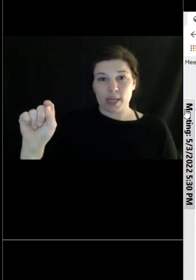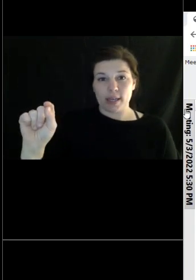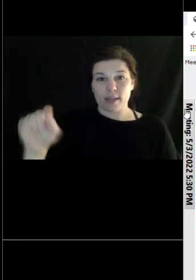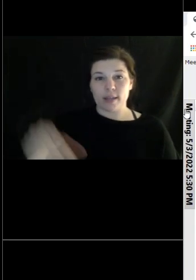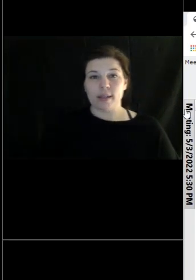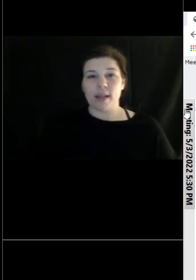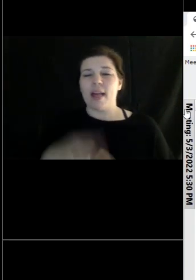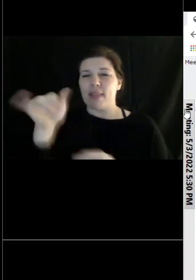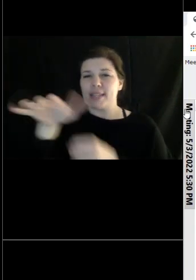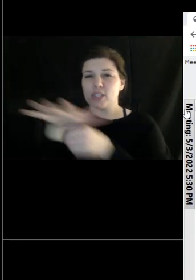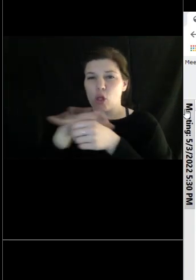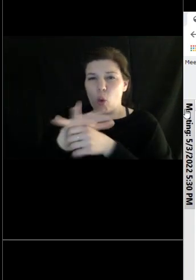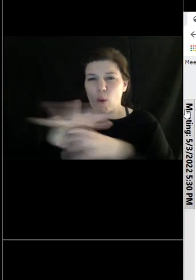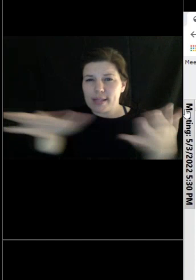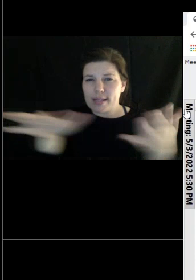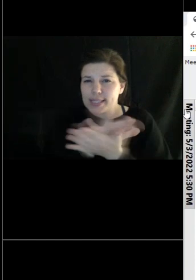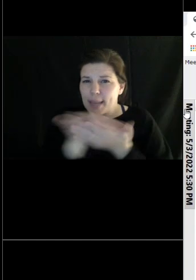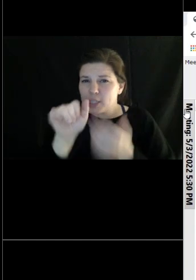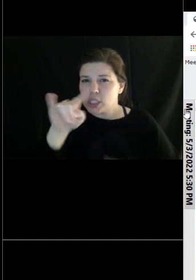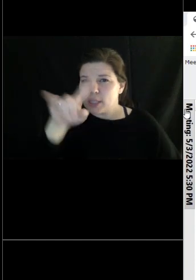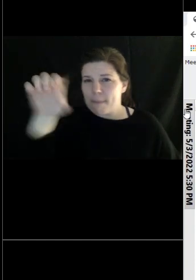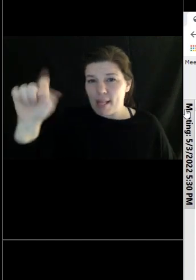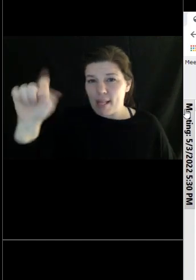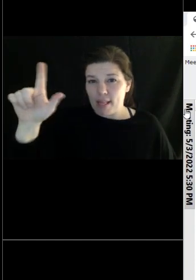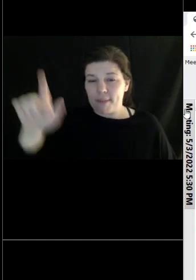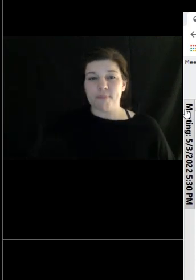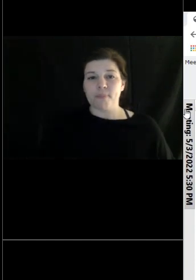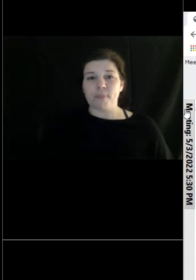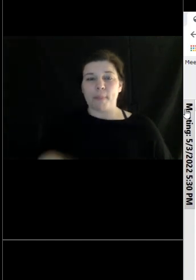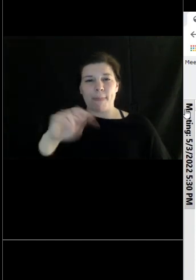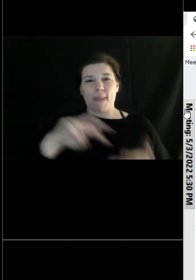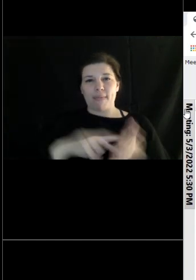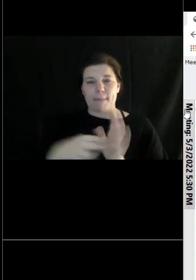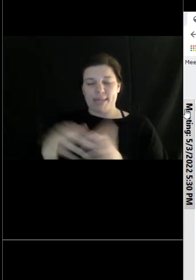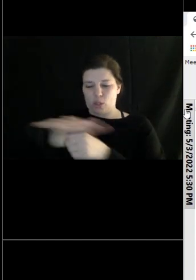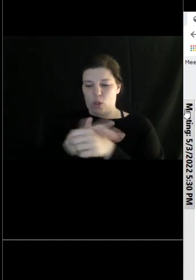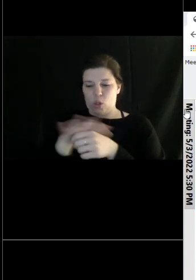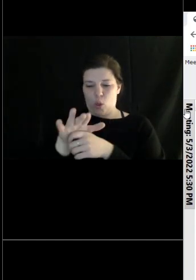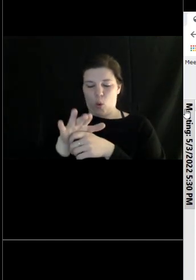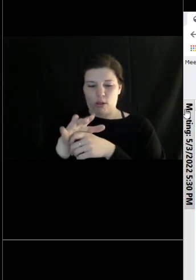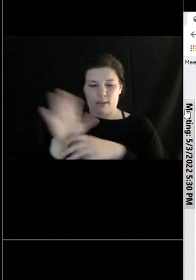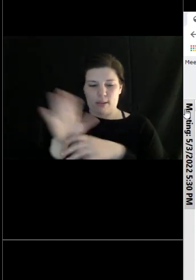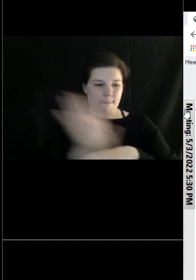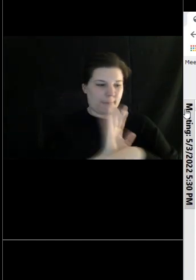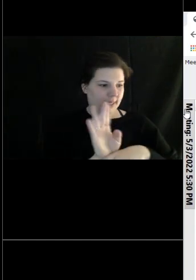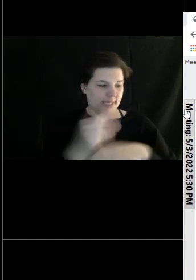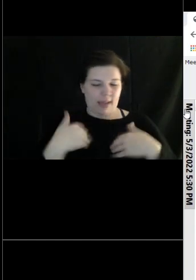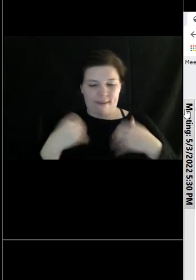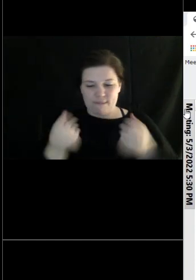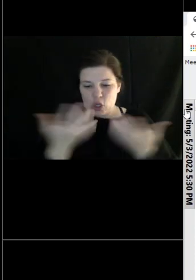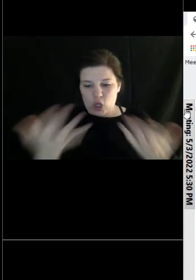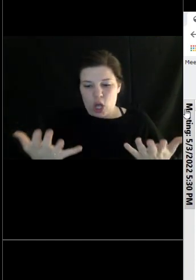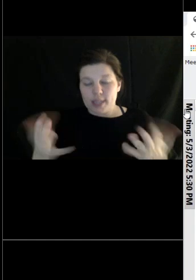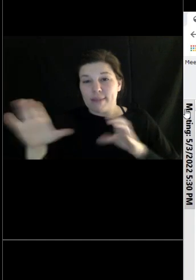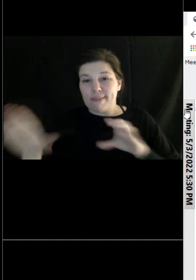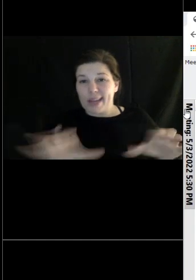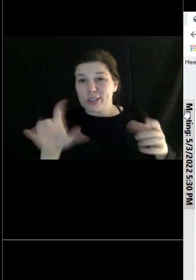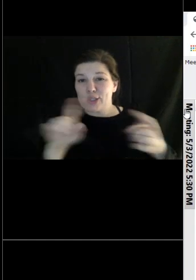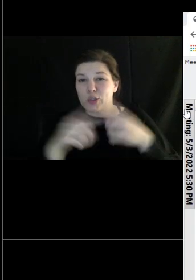bill. This was legislation that basically allows a local business the ability and a cause of action to sue a city